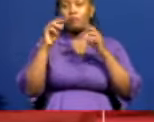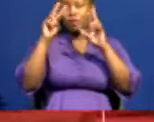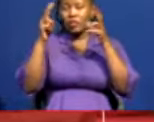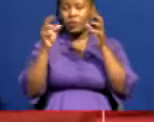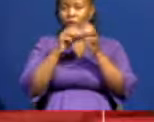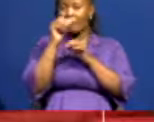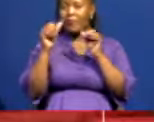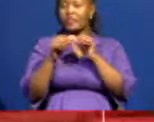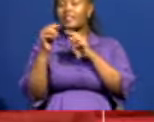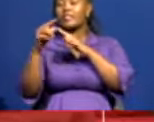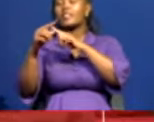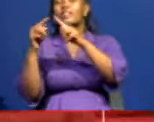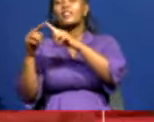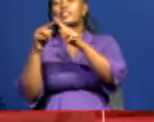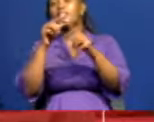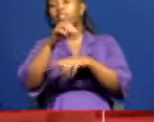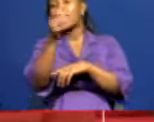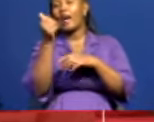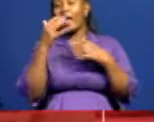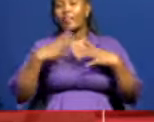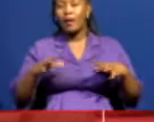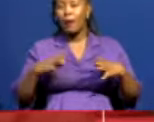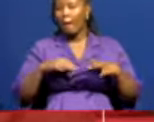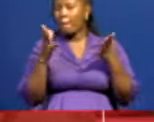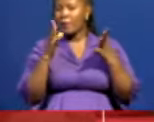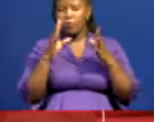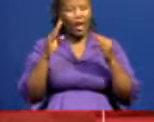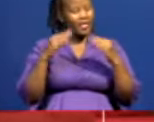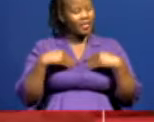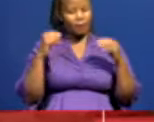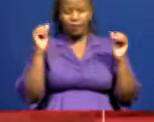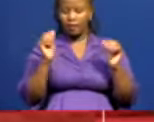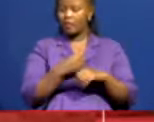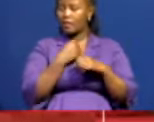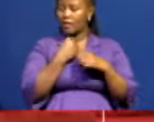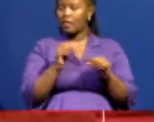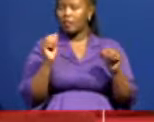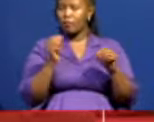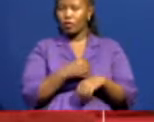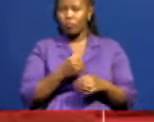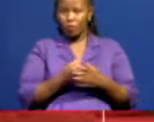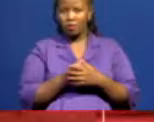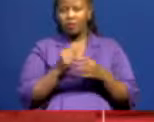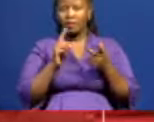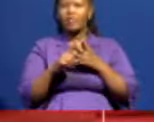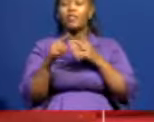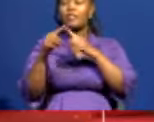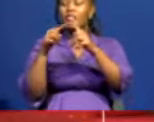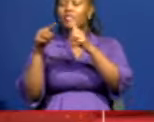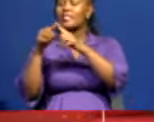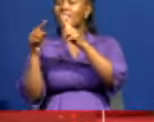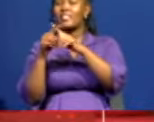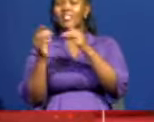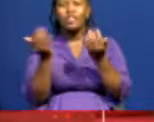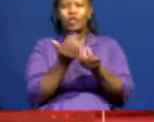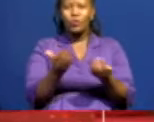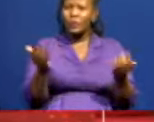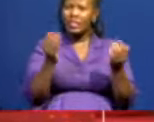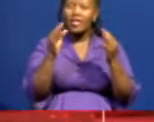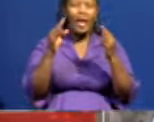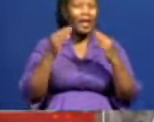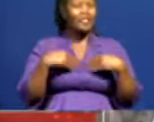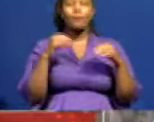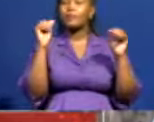kuua mkenya mwingine ni mambo ambayo hawezi kubalika. Mambo ya kuua watoto ni mambo hawezi